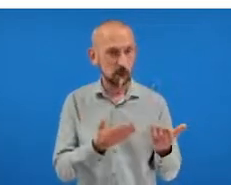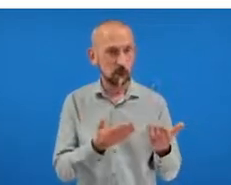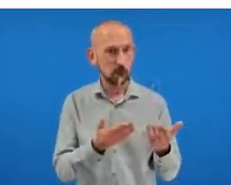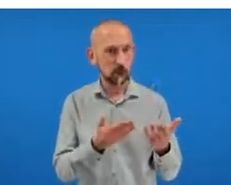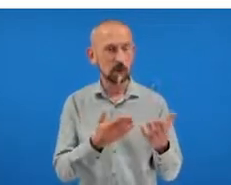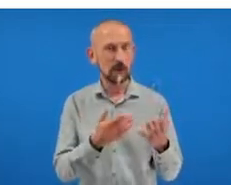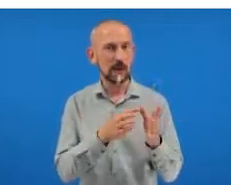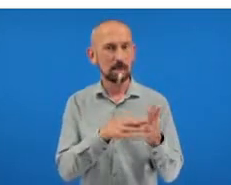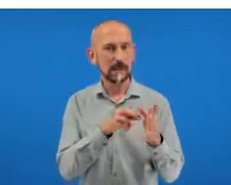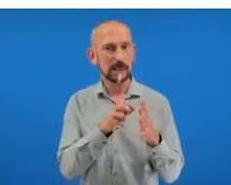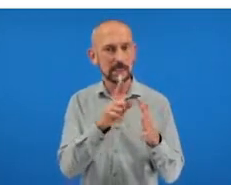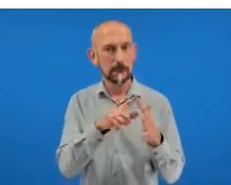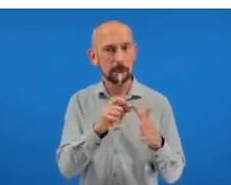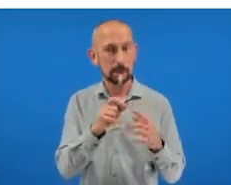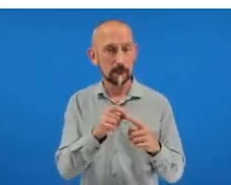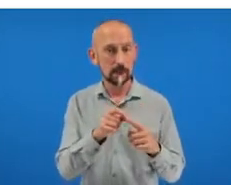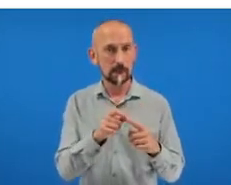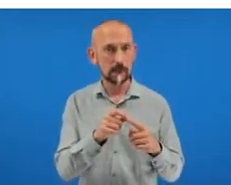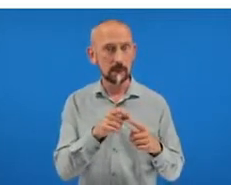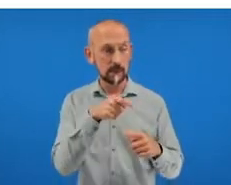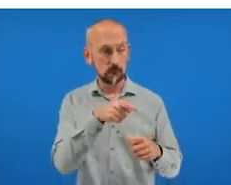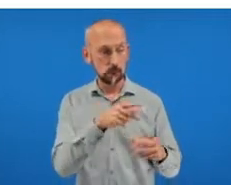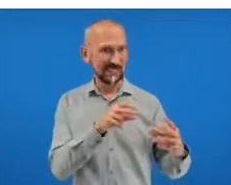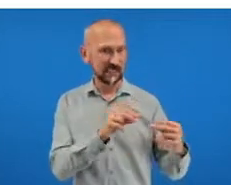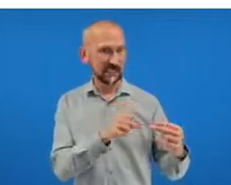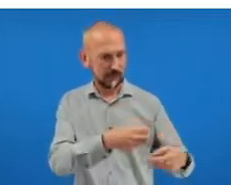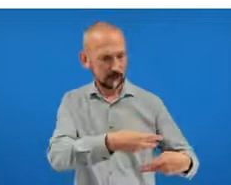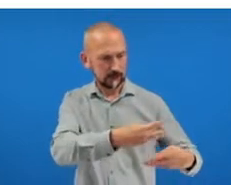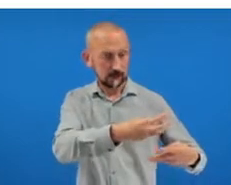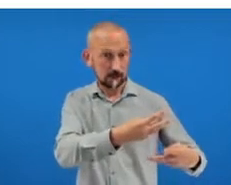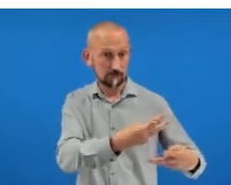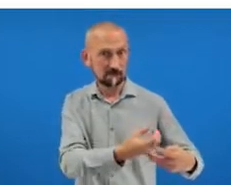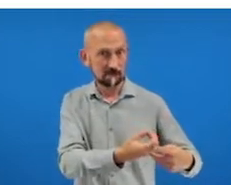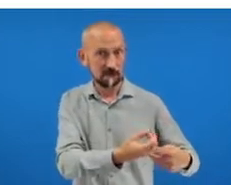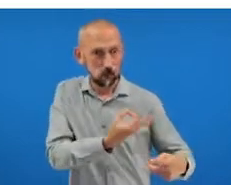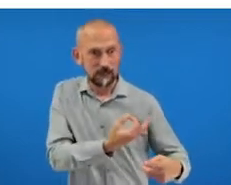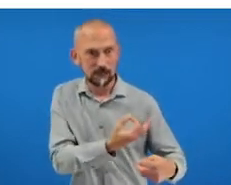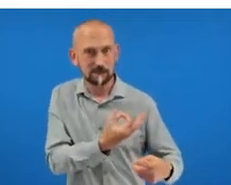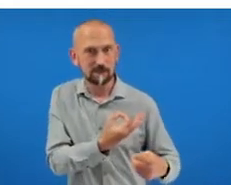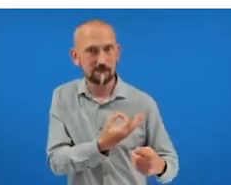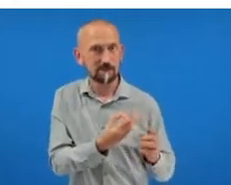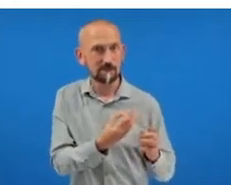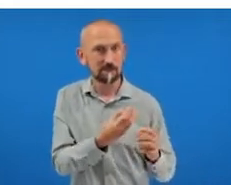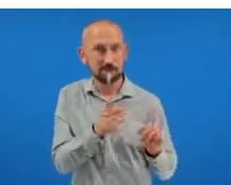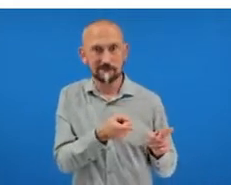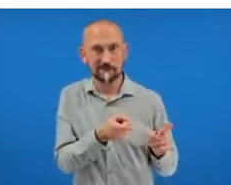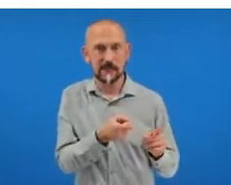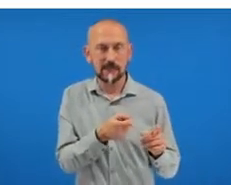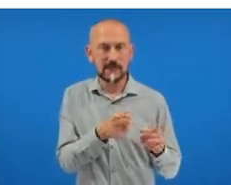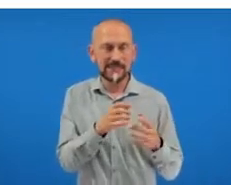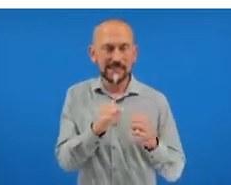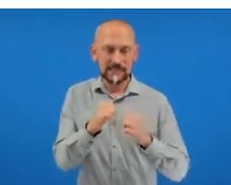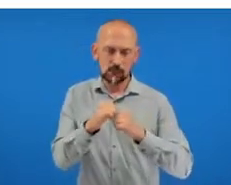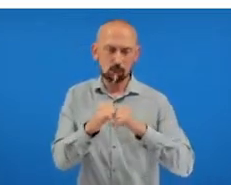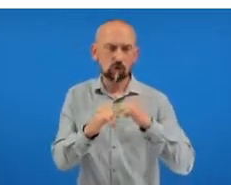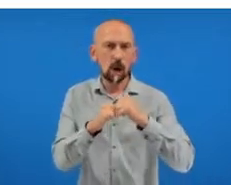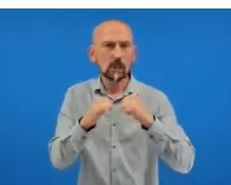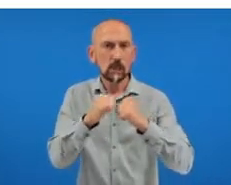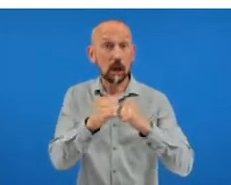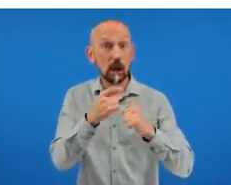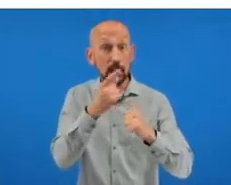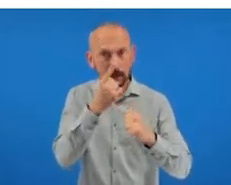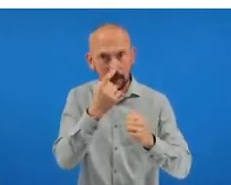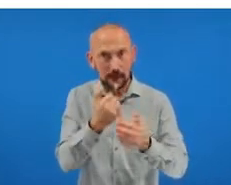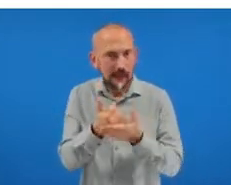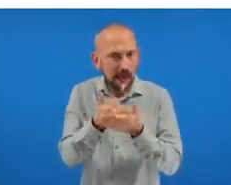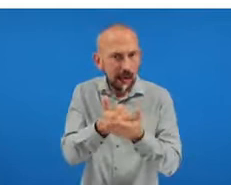questions on the comments in the chat as well, about how structures can actually enable or potentially hinder some